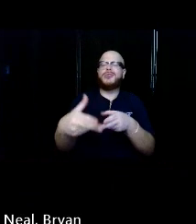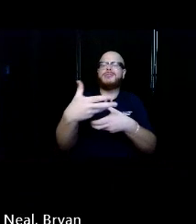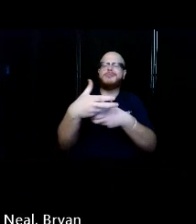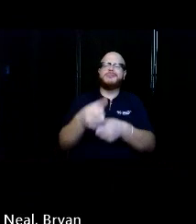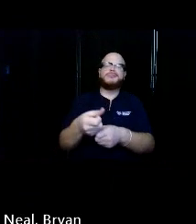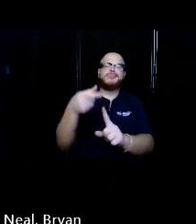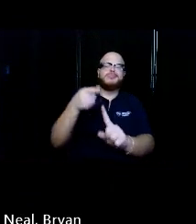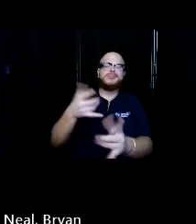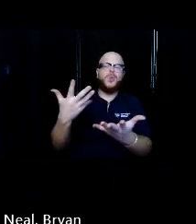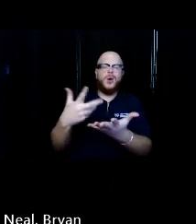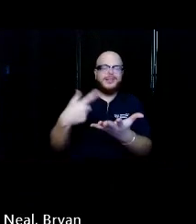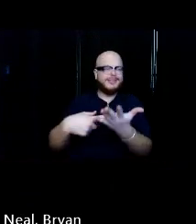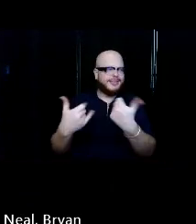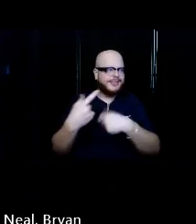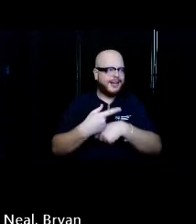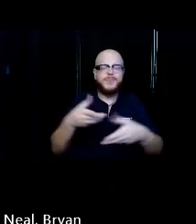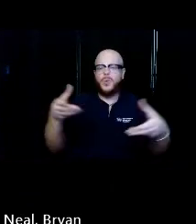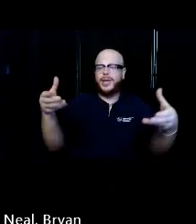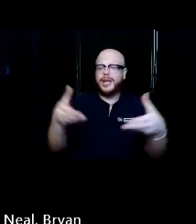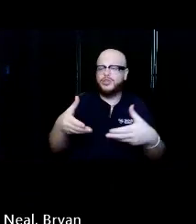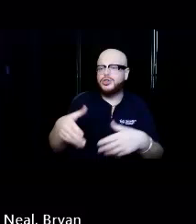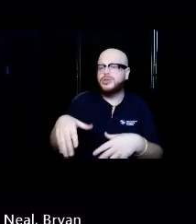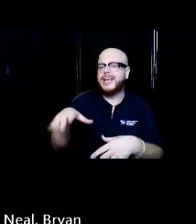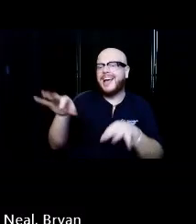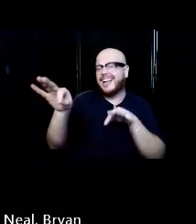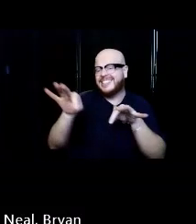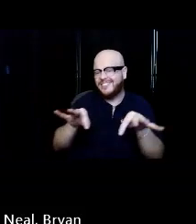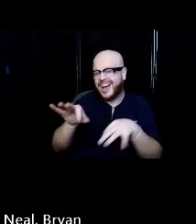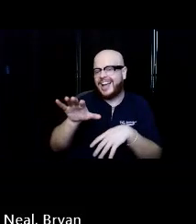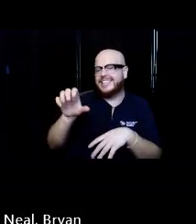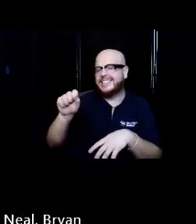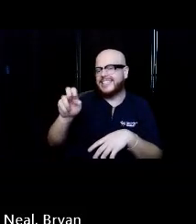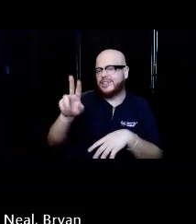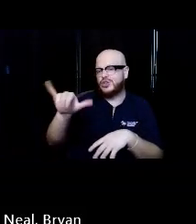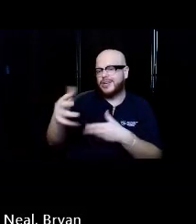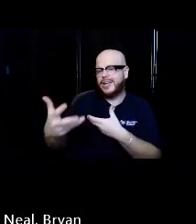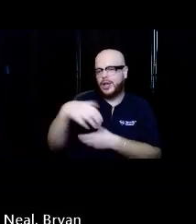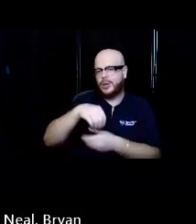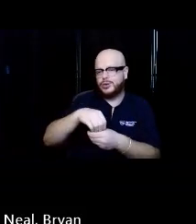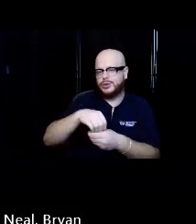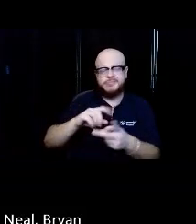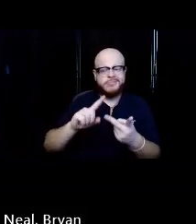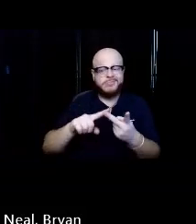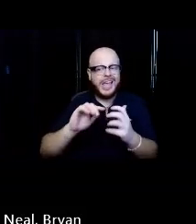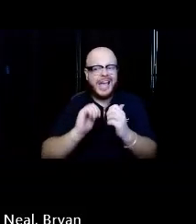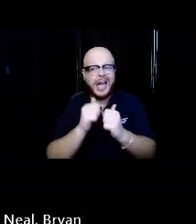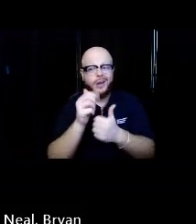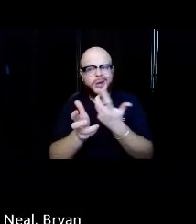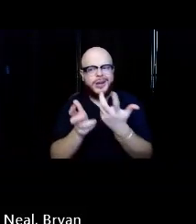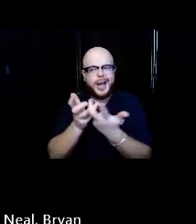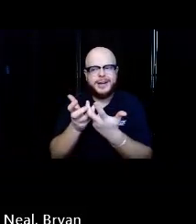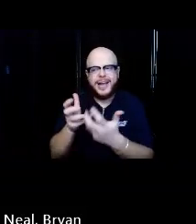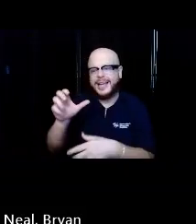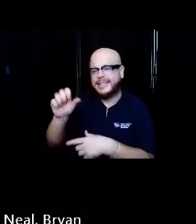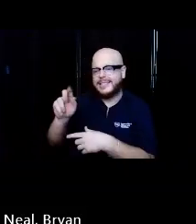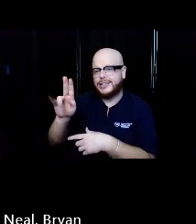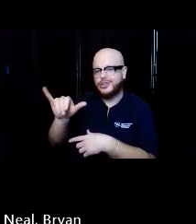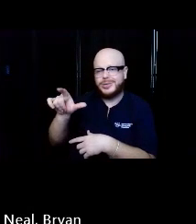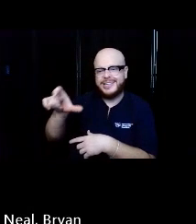we introduced and defined sensory inclusion. We discussed various ways to accommodate sensory needs in both the workplace and in